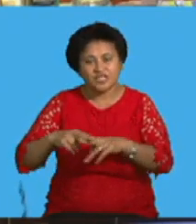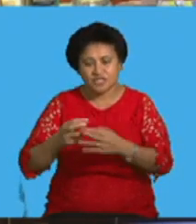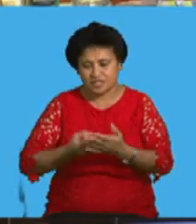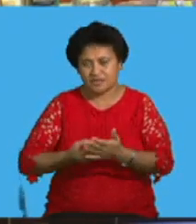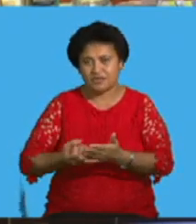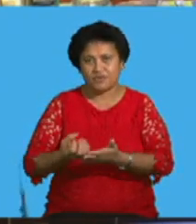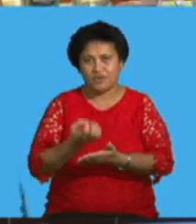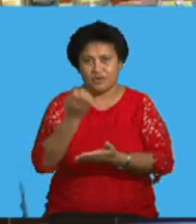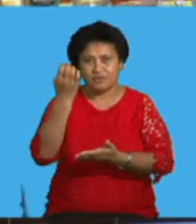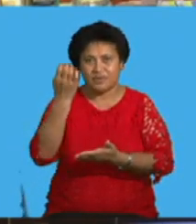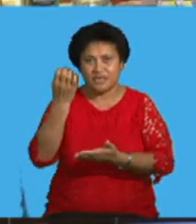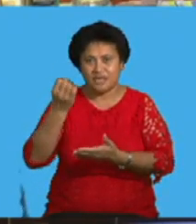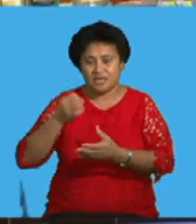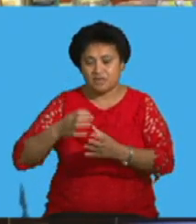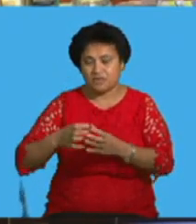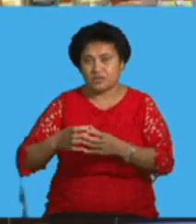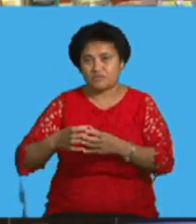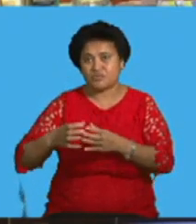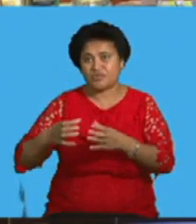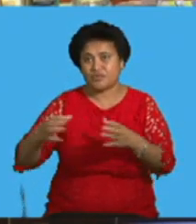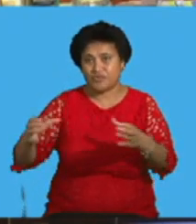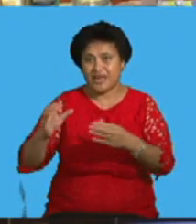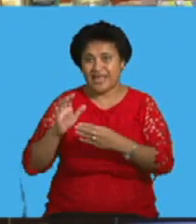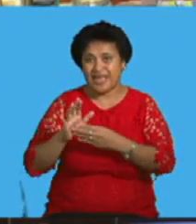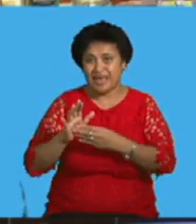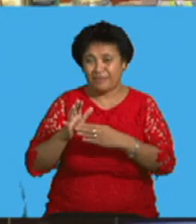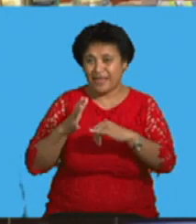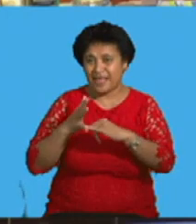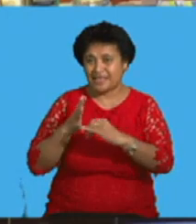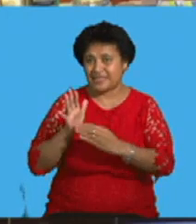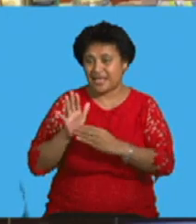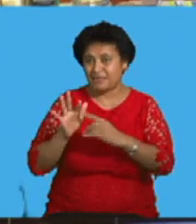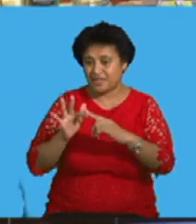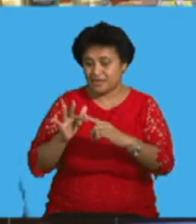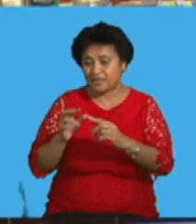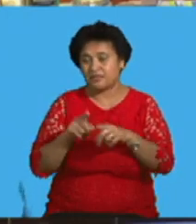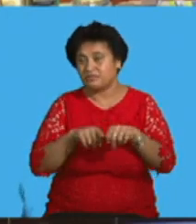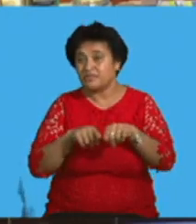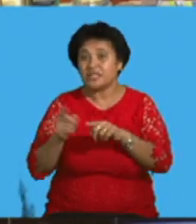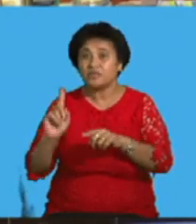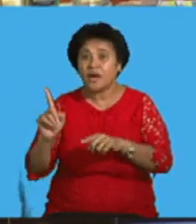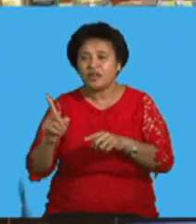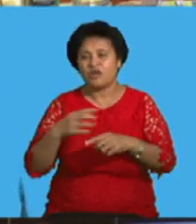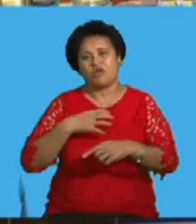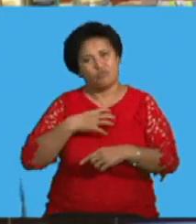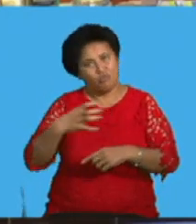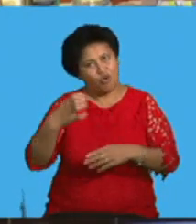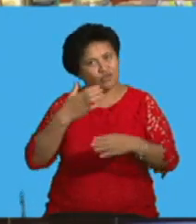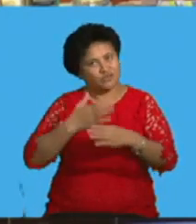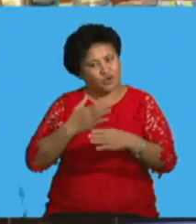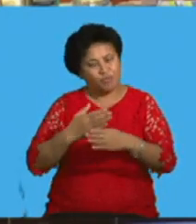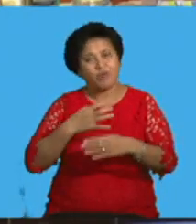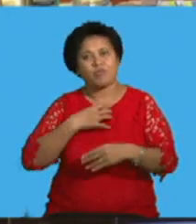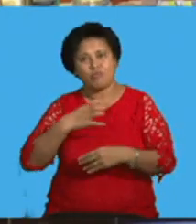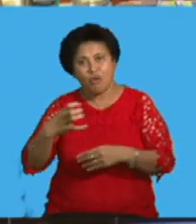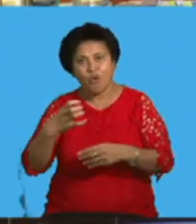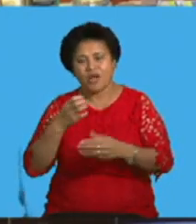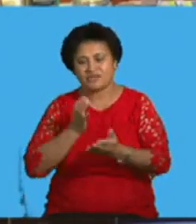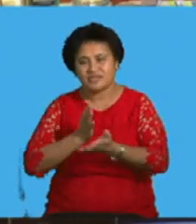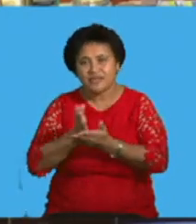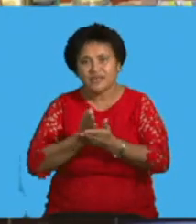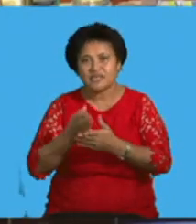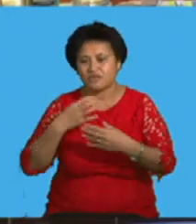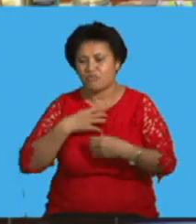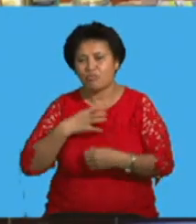our MSMEs means more jobs, more production of goods and services, and more income to